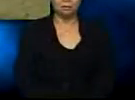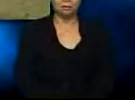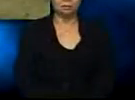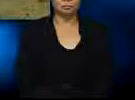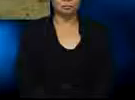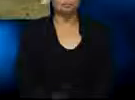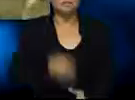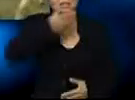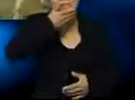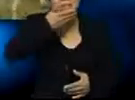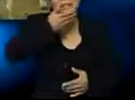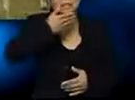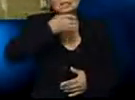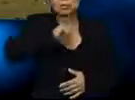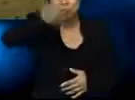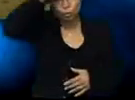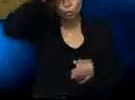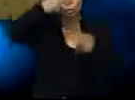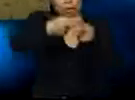A young goat is called a kid.